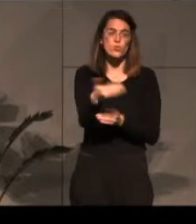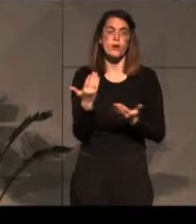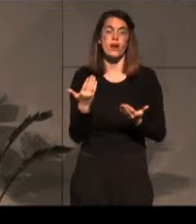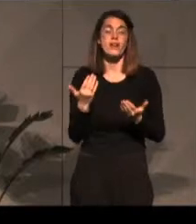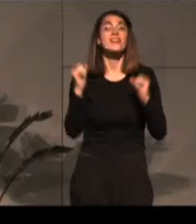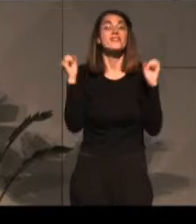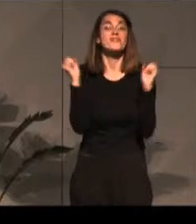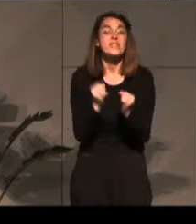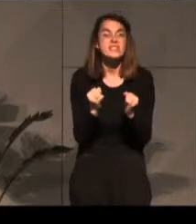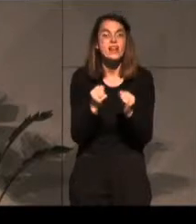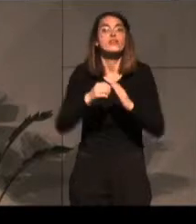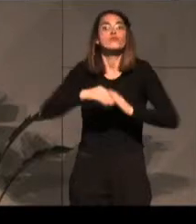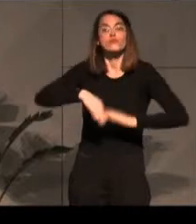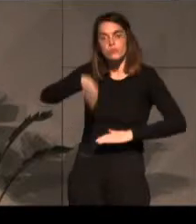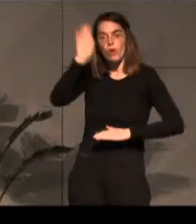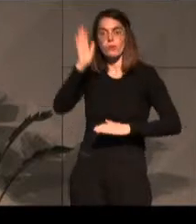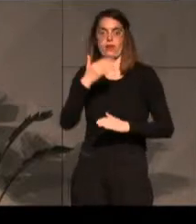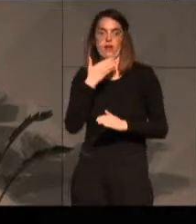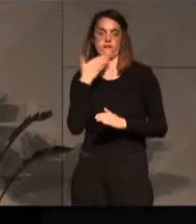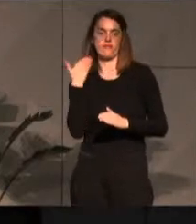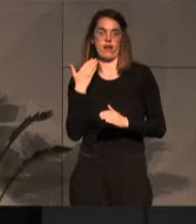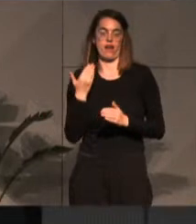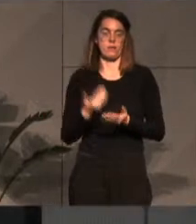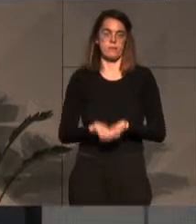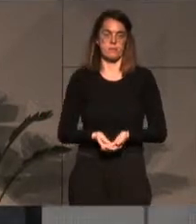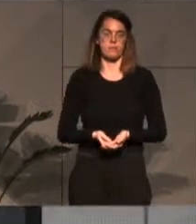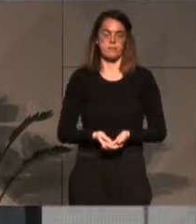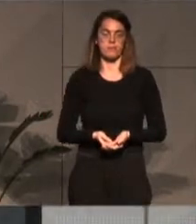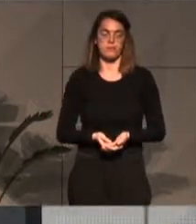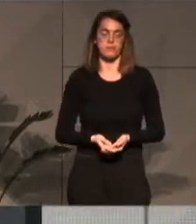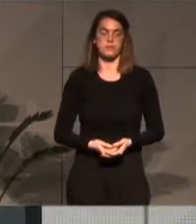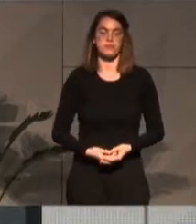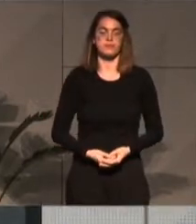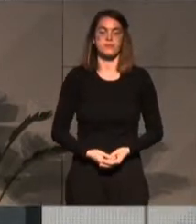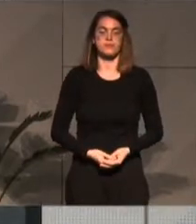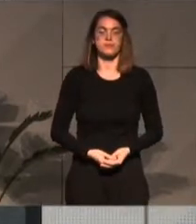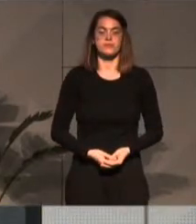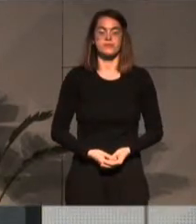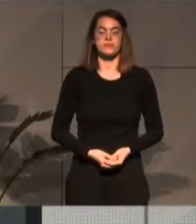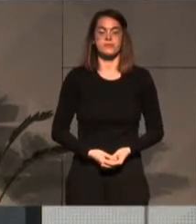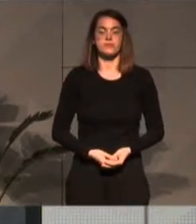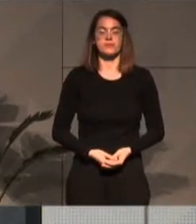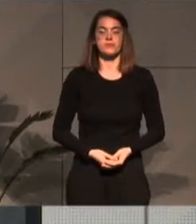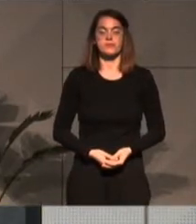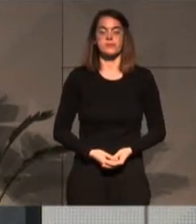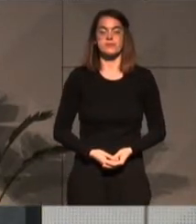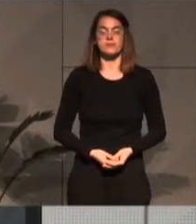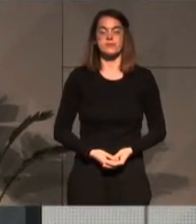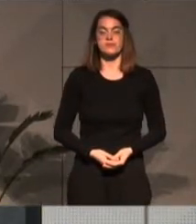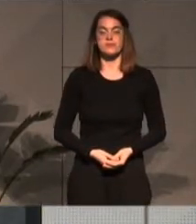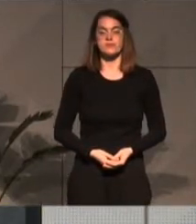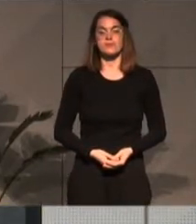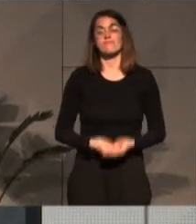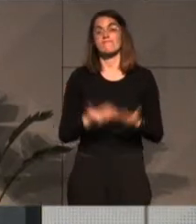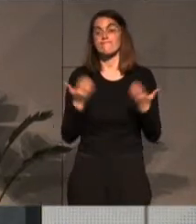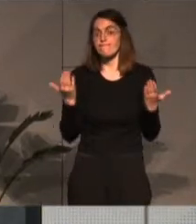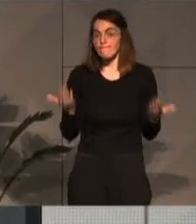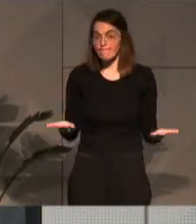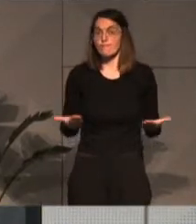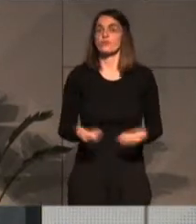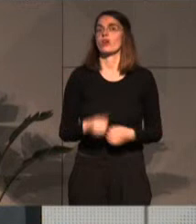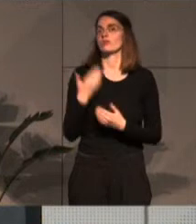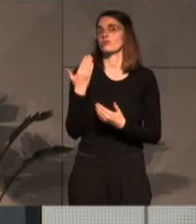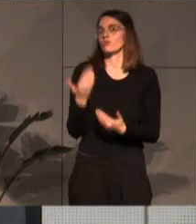that limit of 2 degrees. And in winter, the warming is even more pronounced than we can see here on the